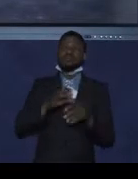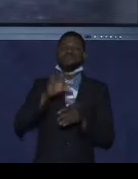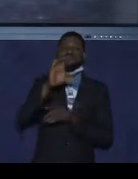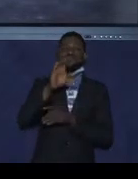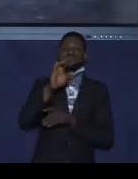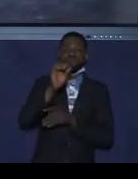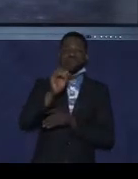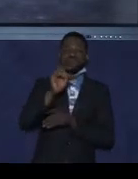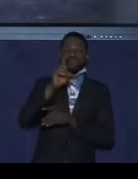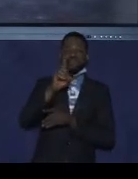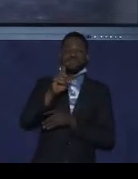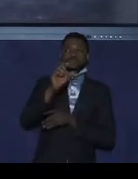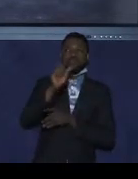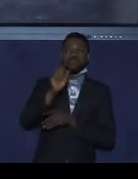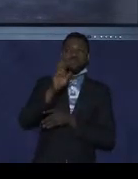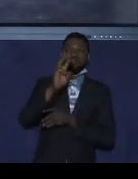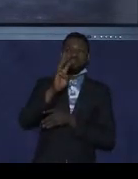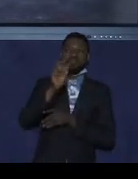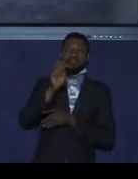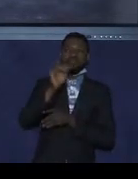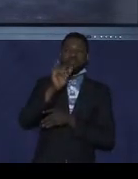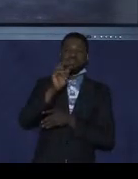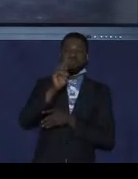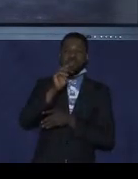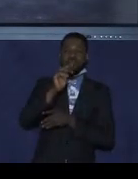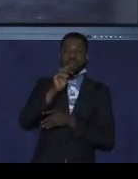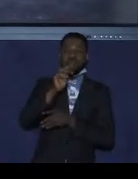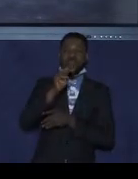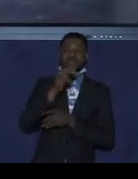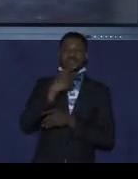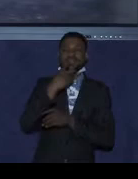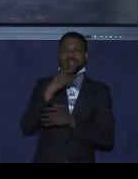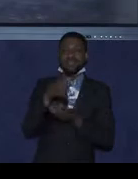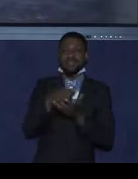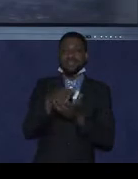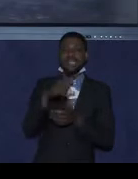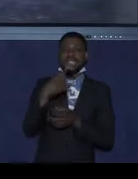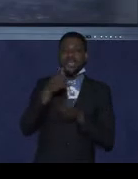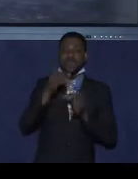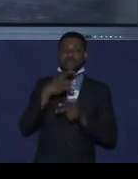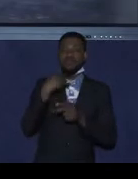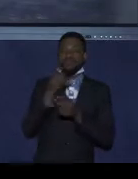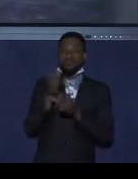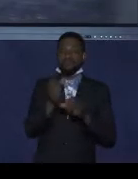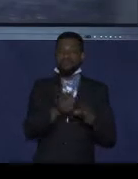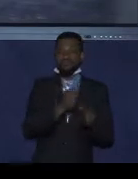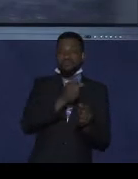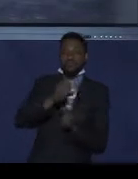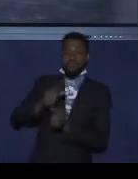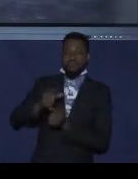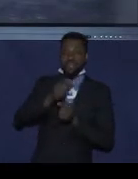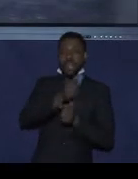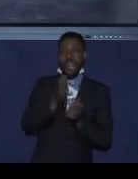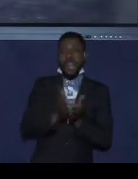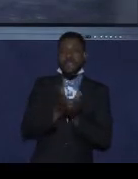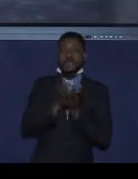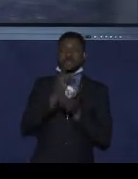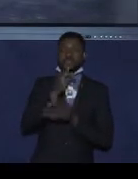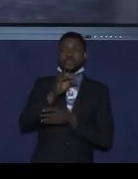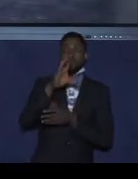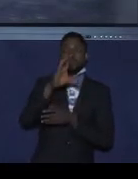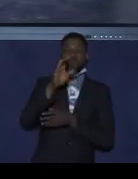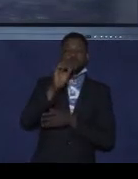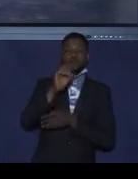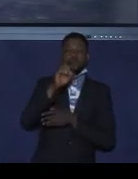a coxswain. Yes, a coxswain. Say that. A person who steers a boat is called